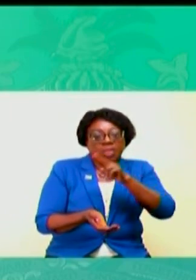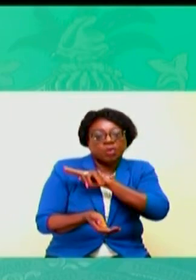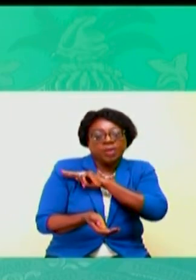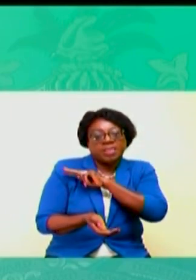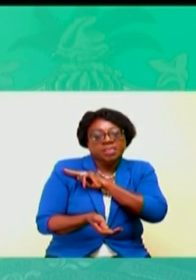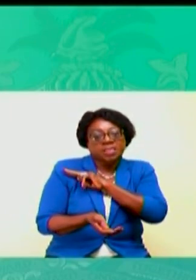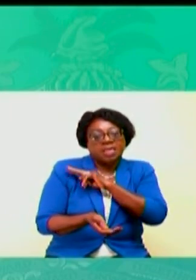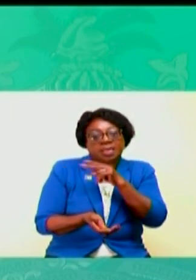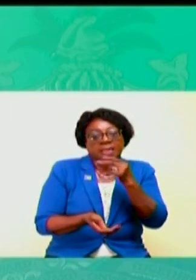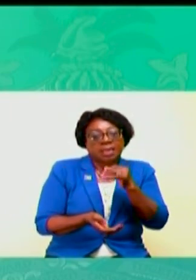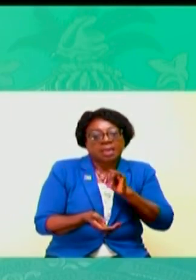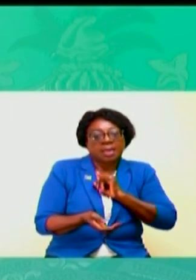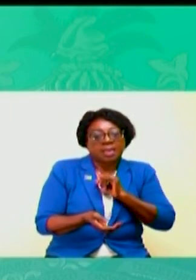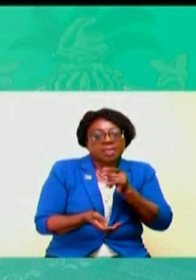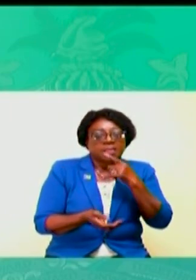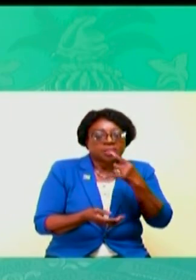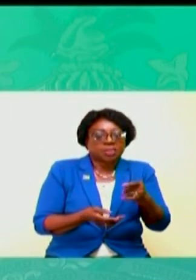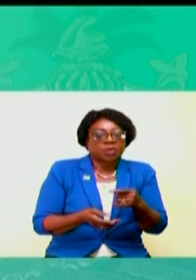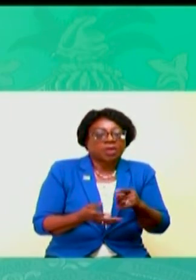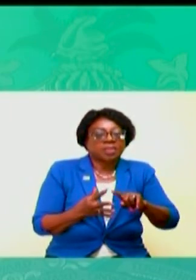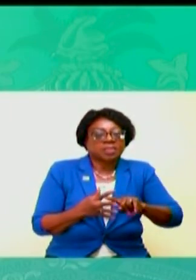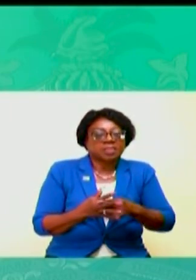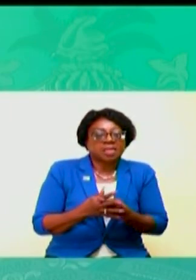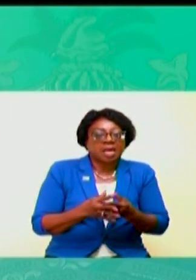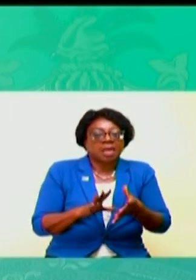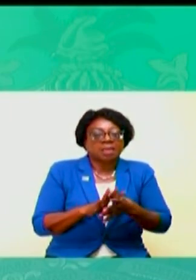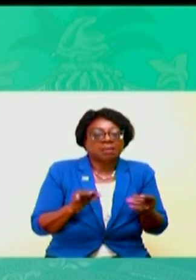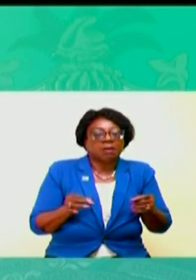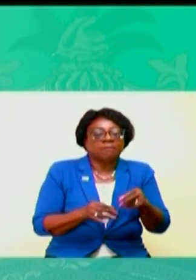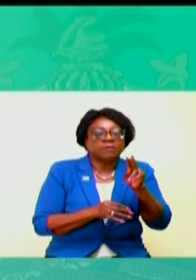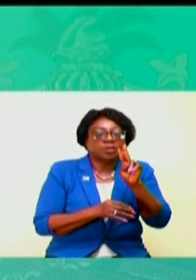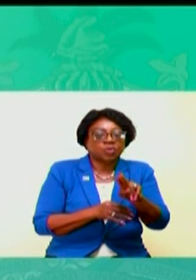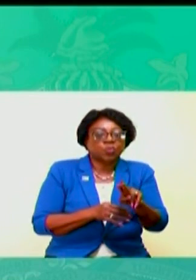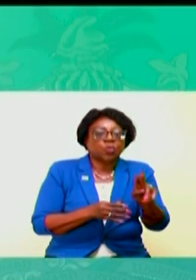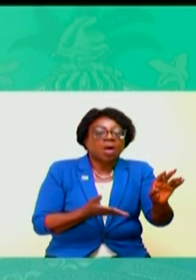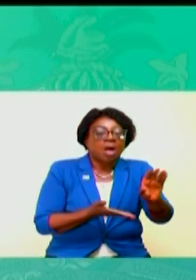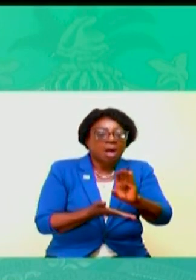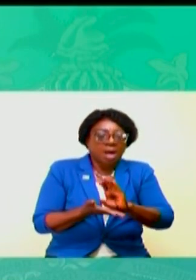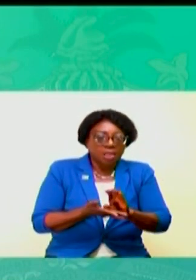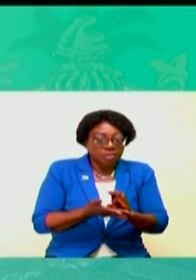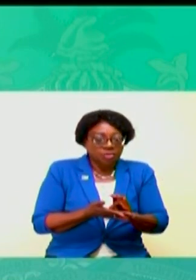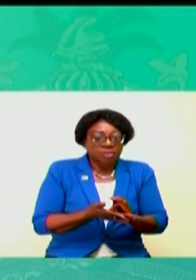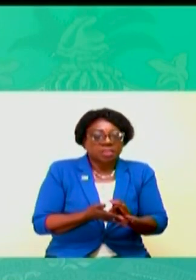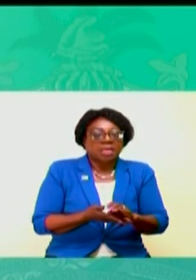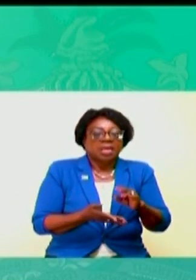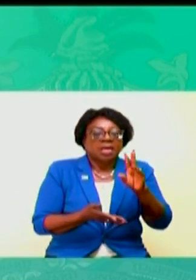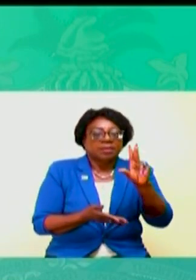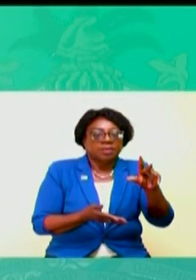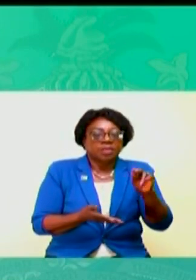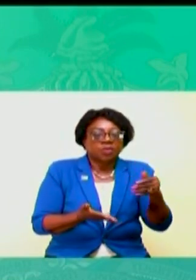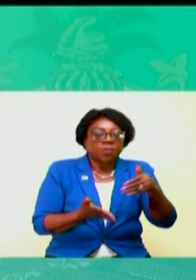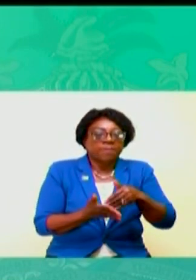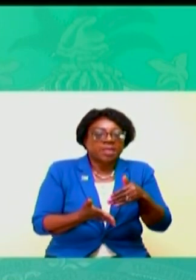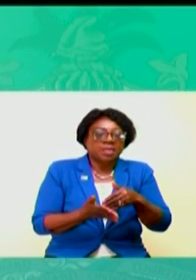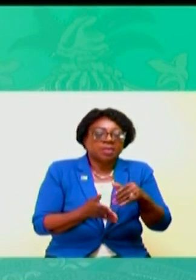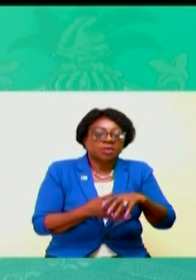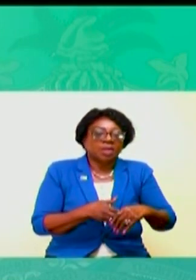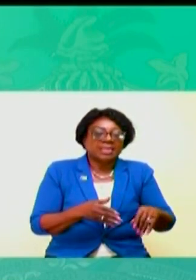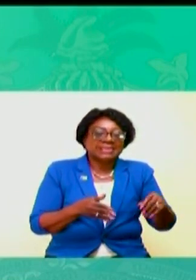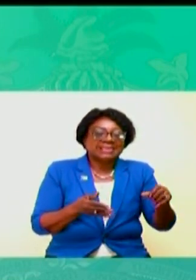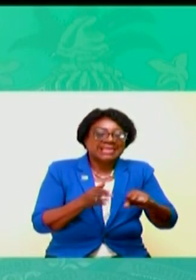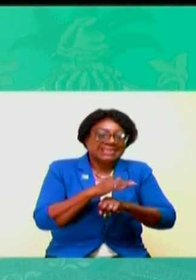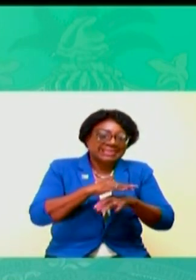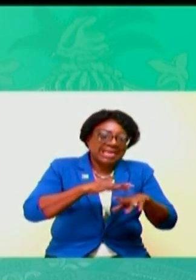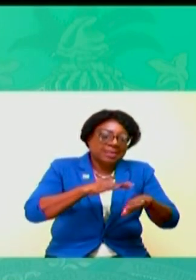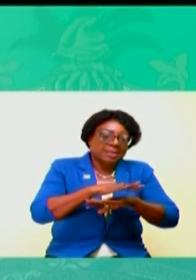oversaw the implementation of the $232 million Sandy Bottom Project. The Sandy Bottom